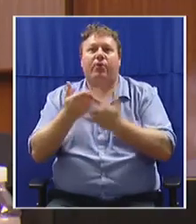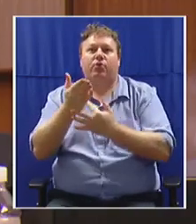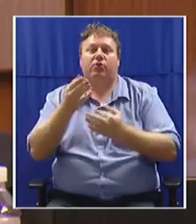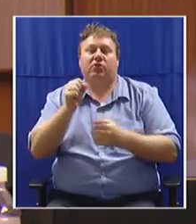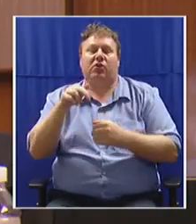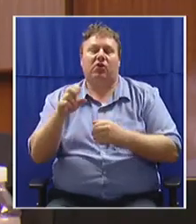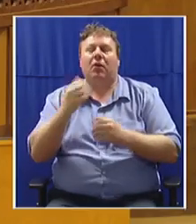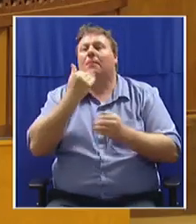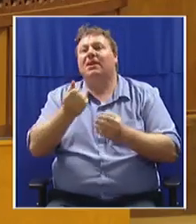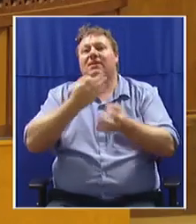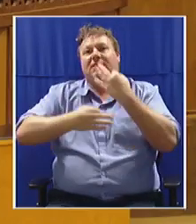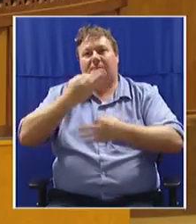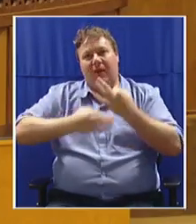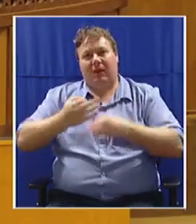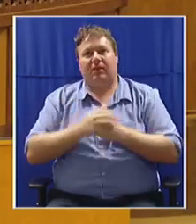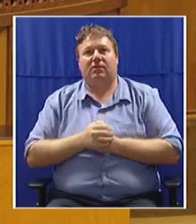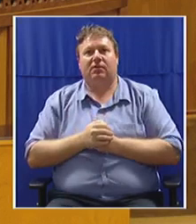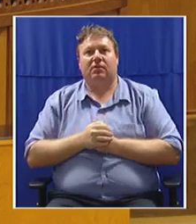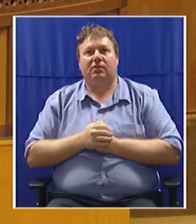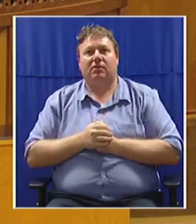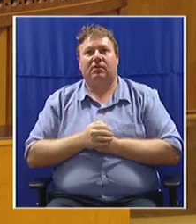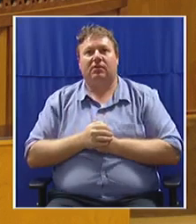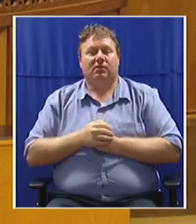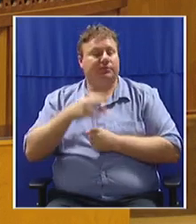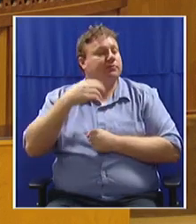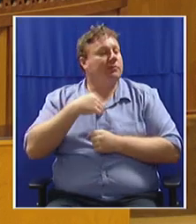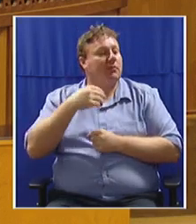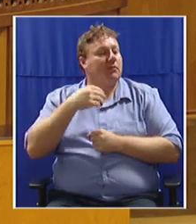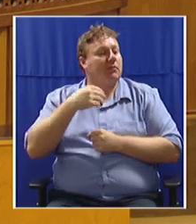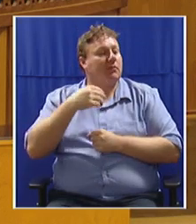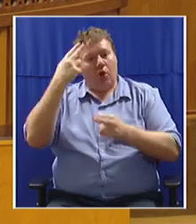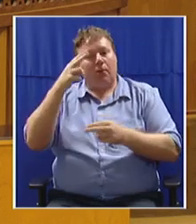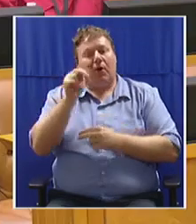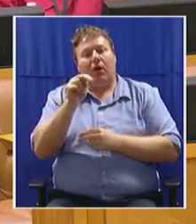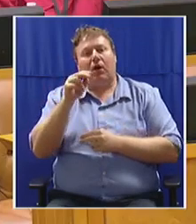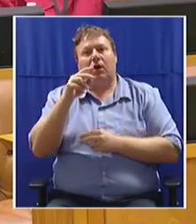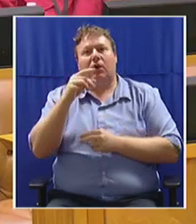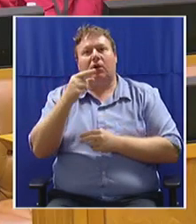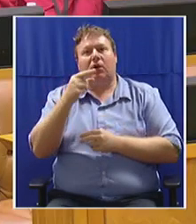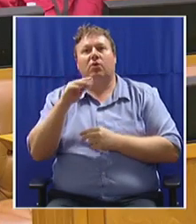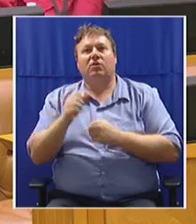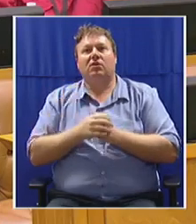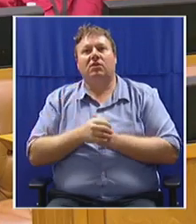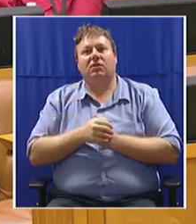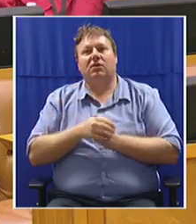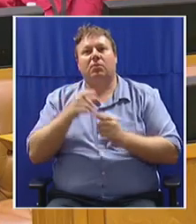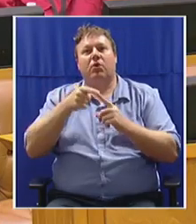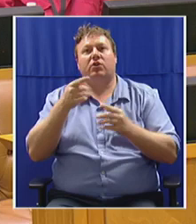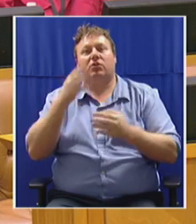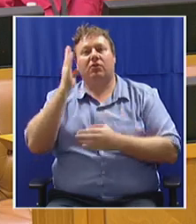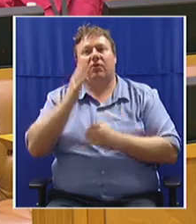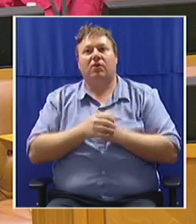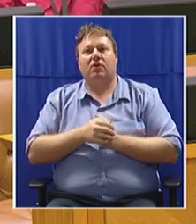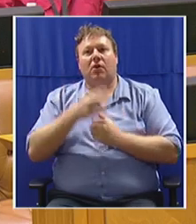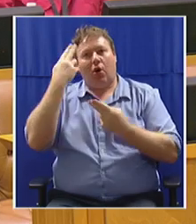please tell us? Honorable Ndlozi, you rose on a point of order. What is your point of order? The point of order is that the honorable